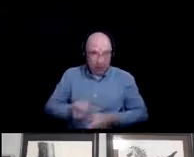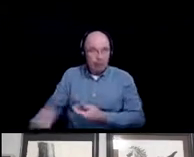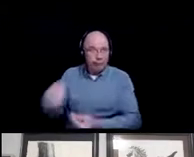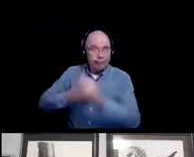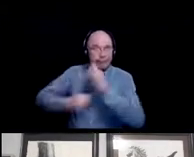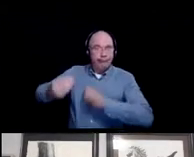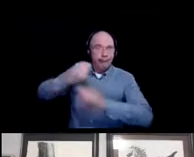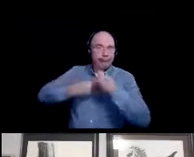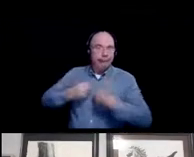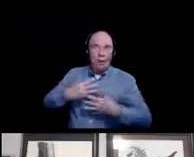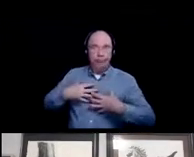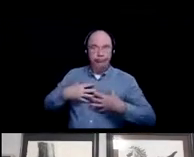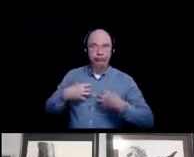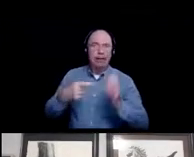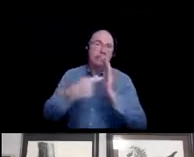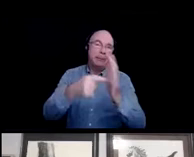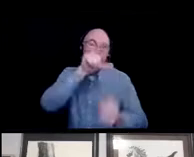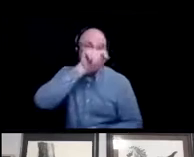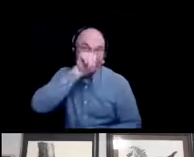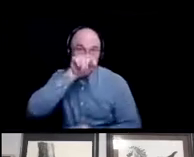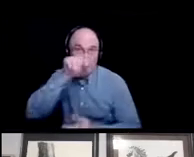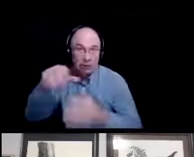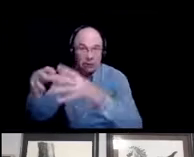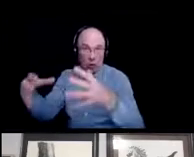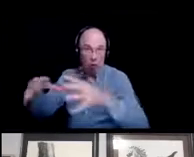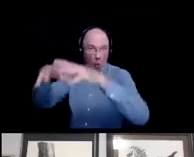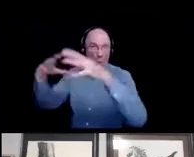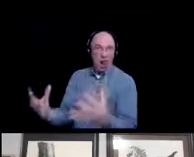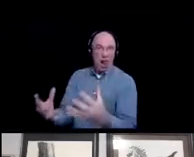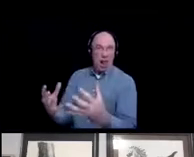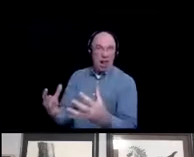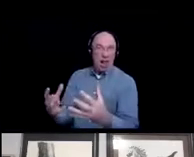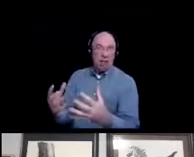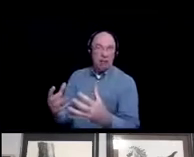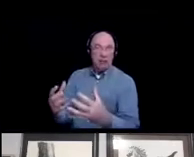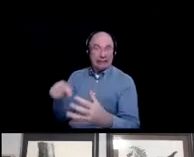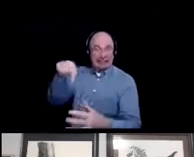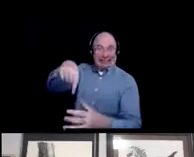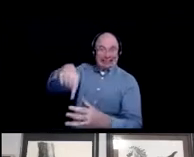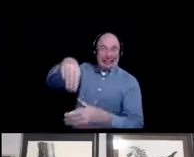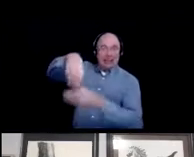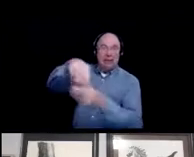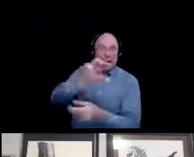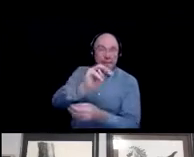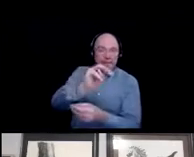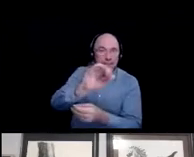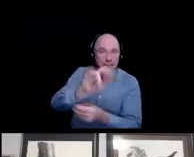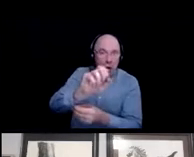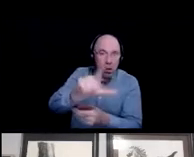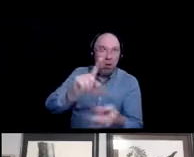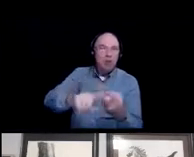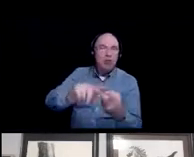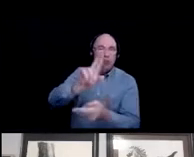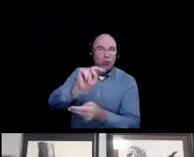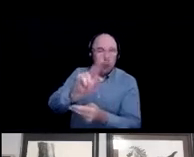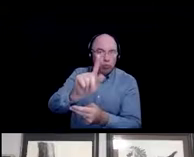example, a chicken that has all the whole chicken, you have all the minerals and nutrients. And if you could look up